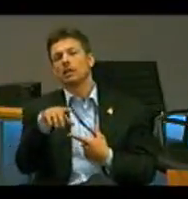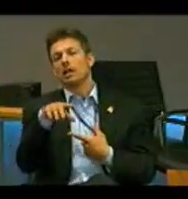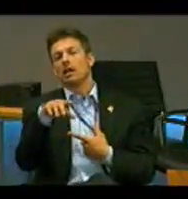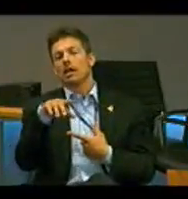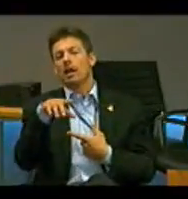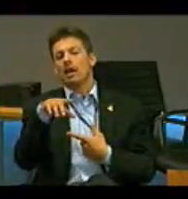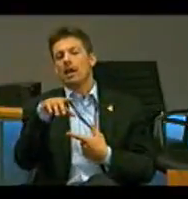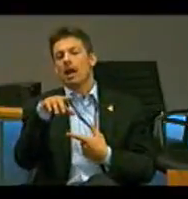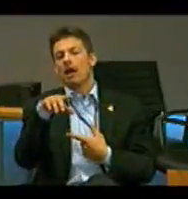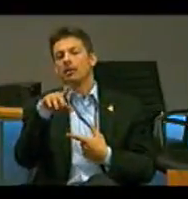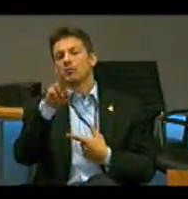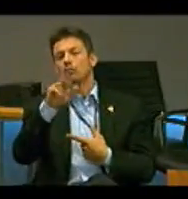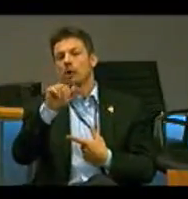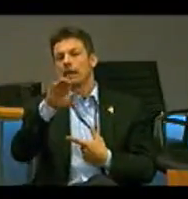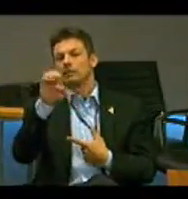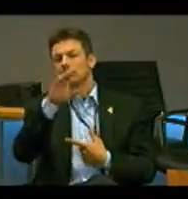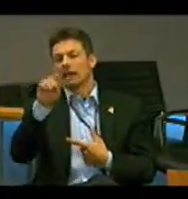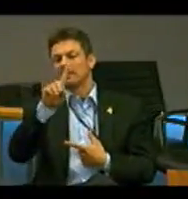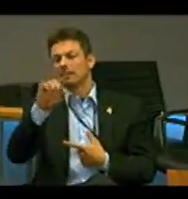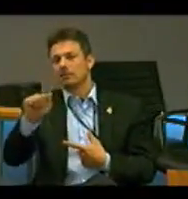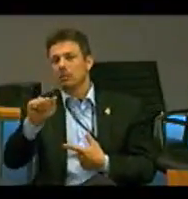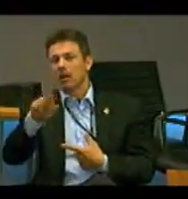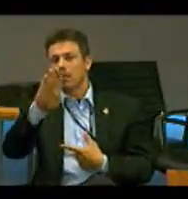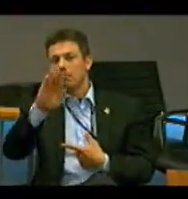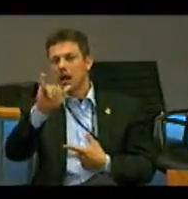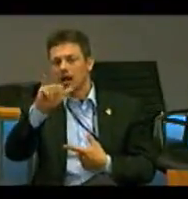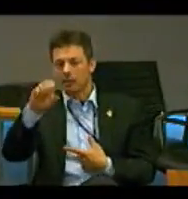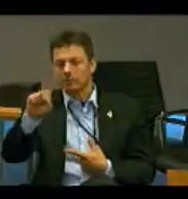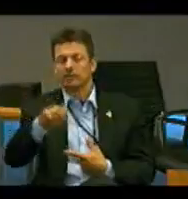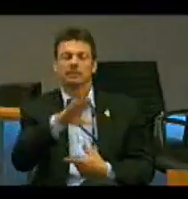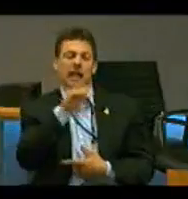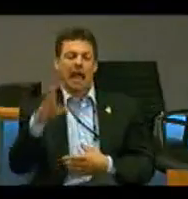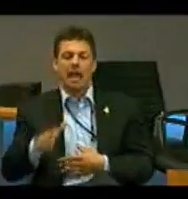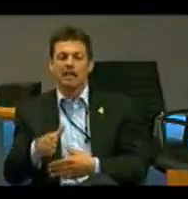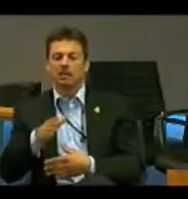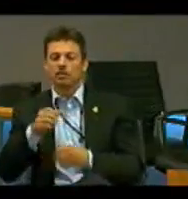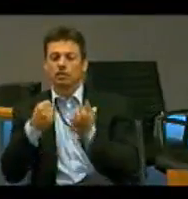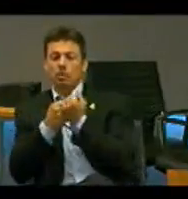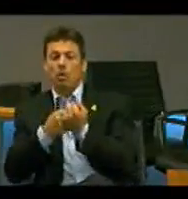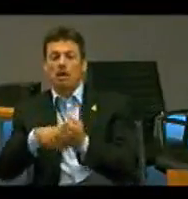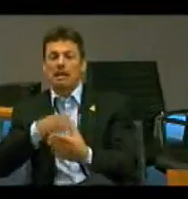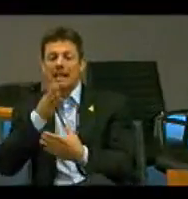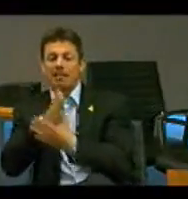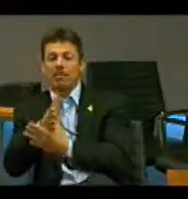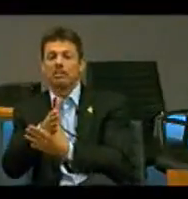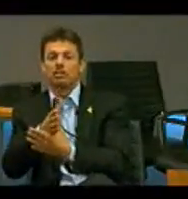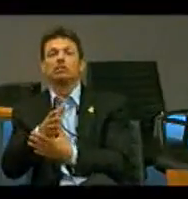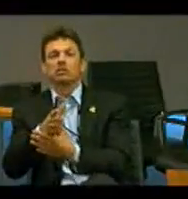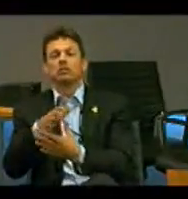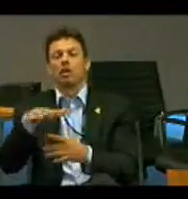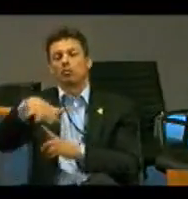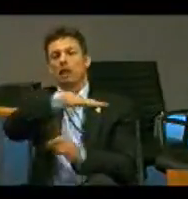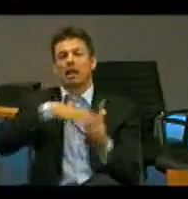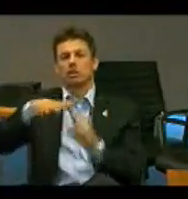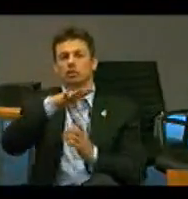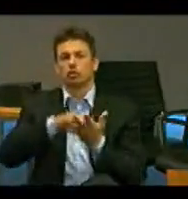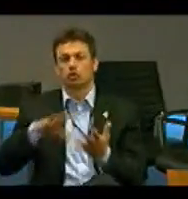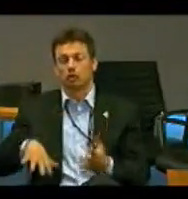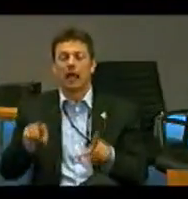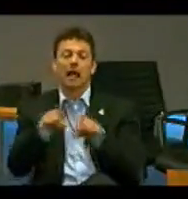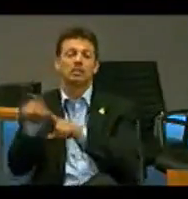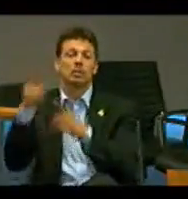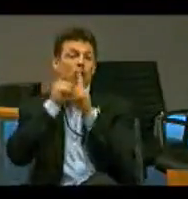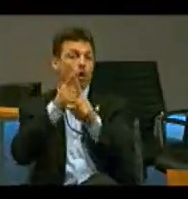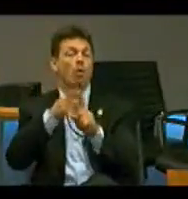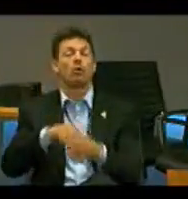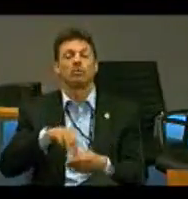bias, and the lack of supports and interventions surrounding those students. As a goal, a